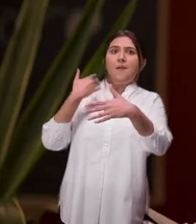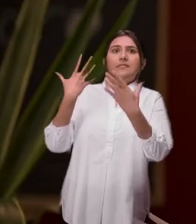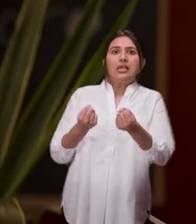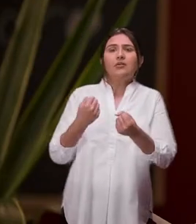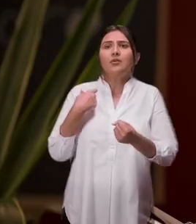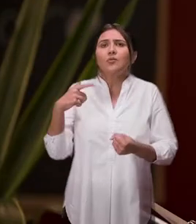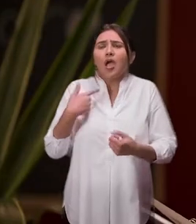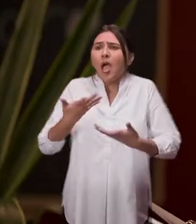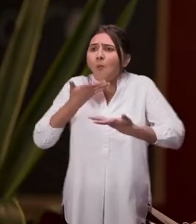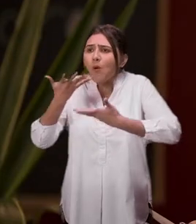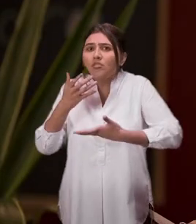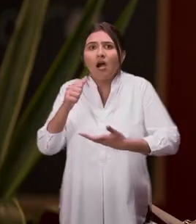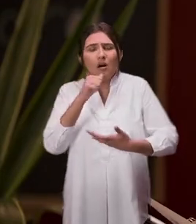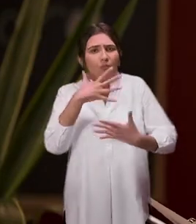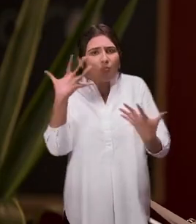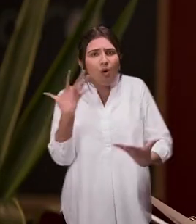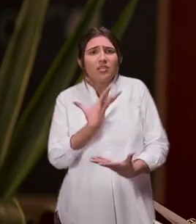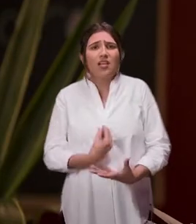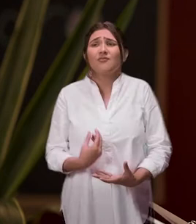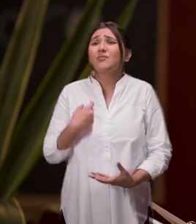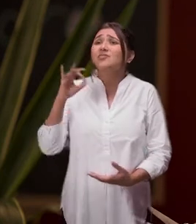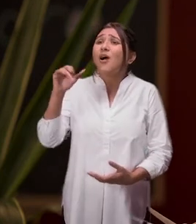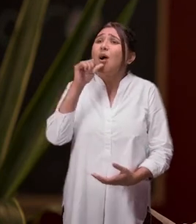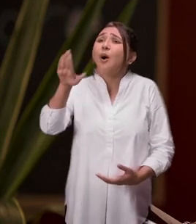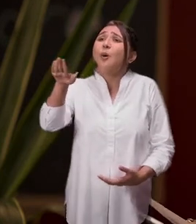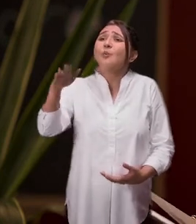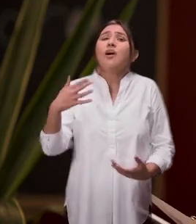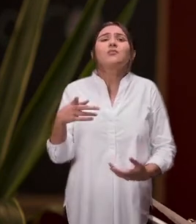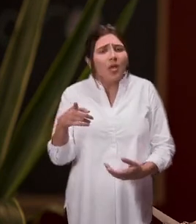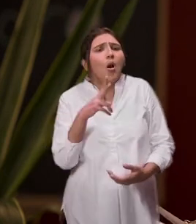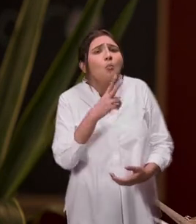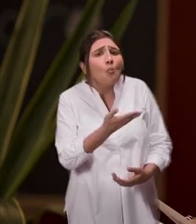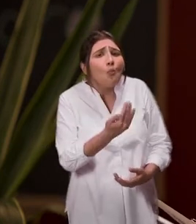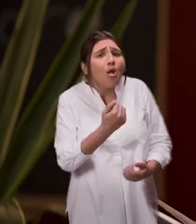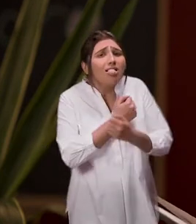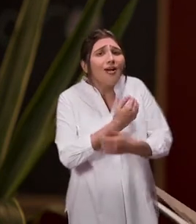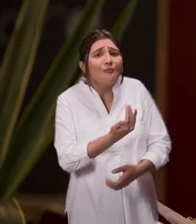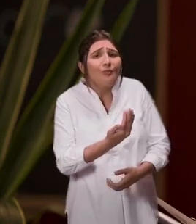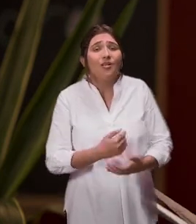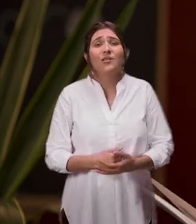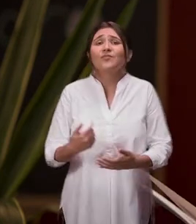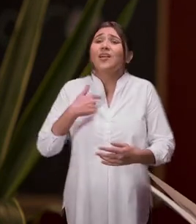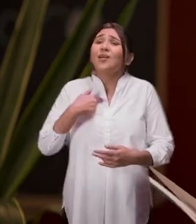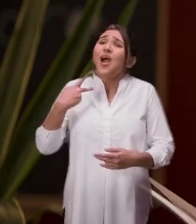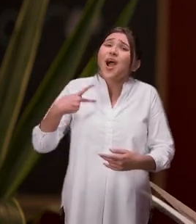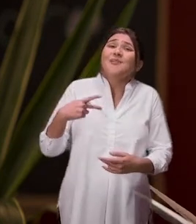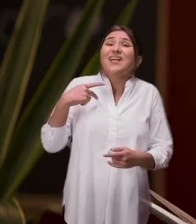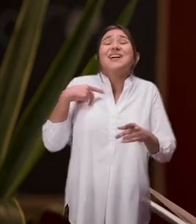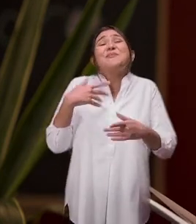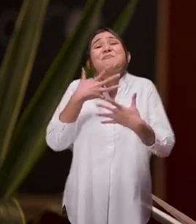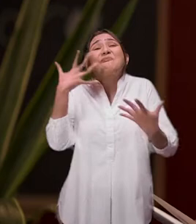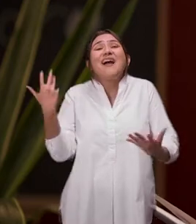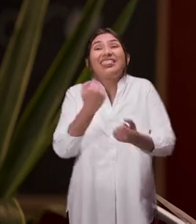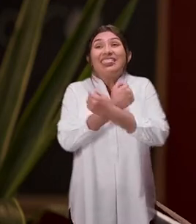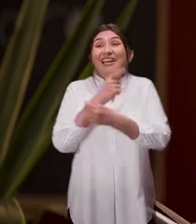home from work, I told him what I'd seen. It made him sad. Abba, I said. Yes, Jani, he said back.